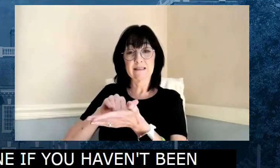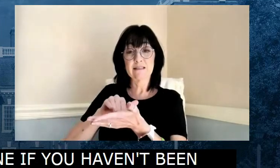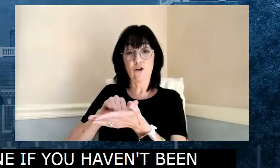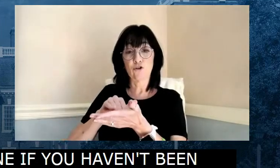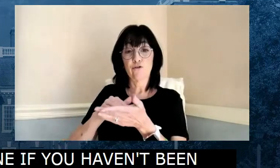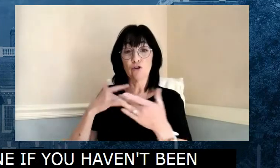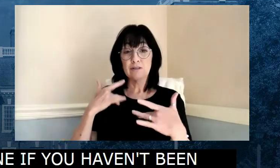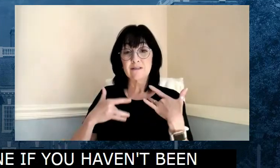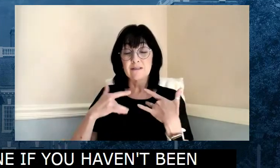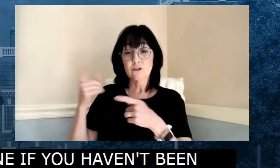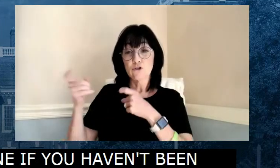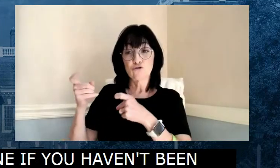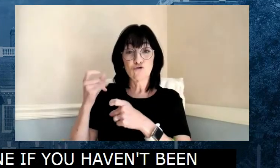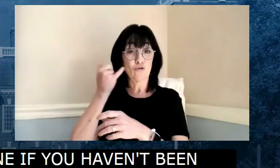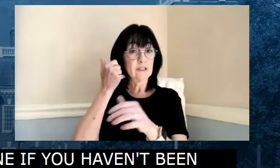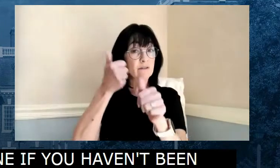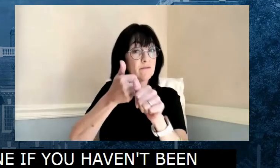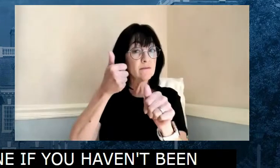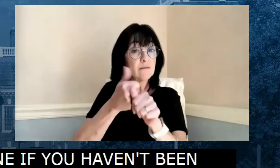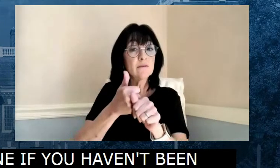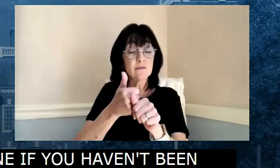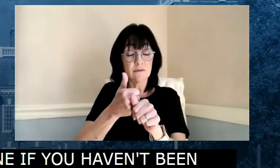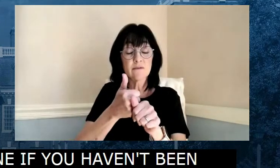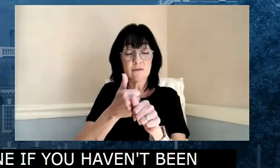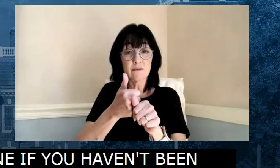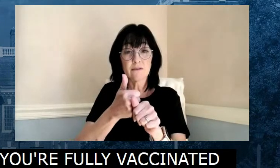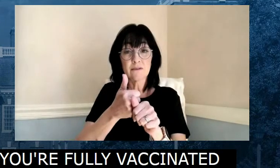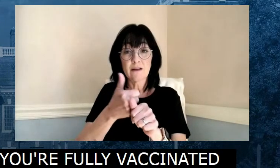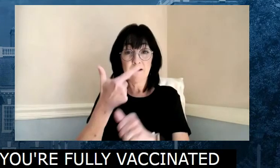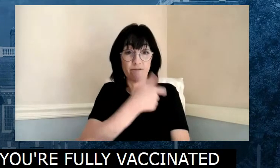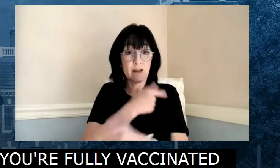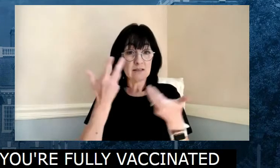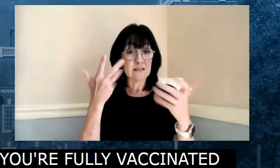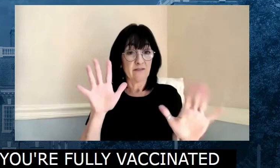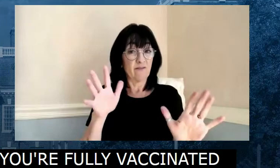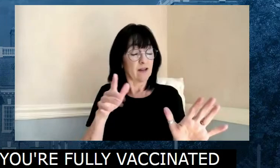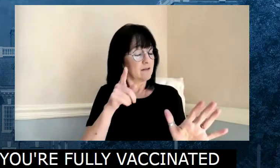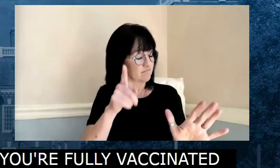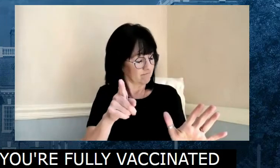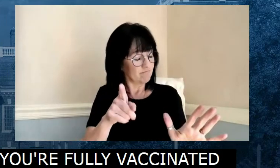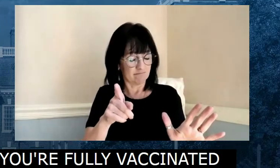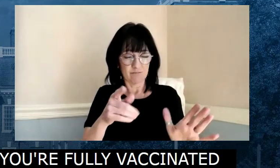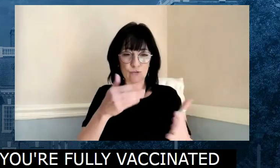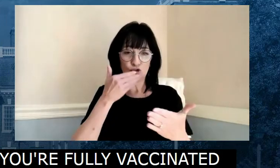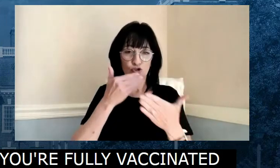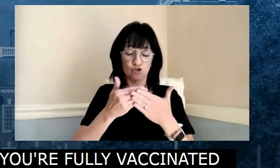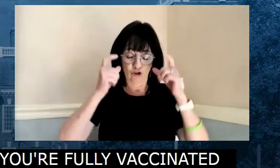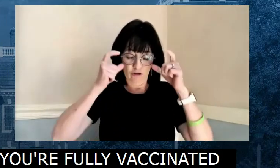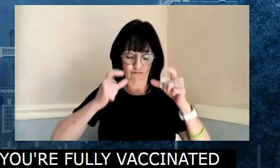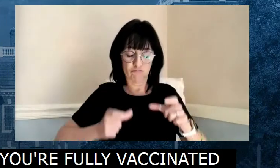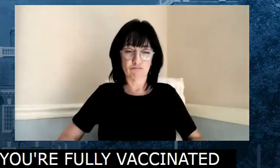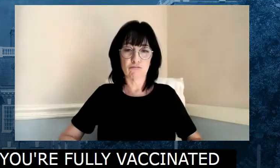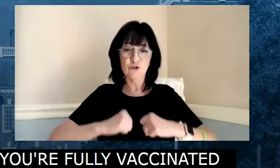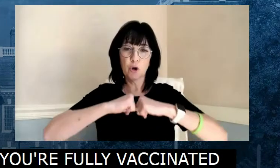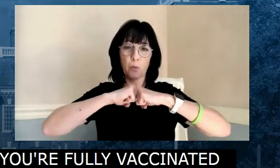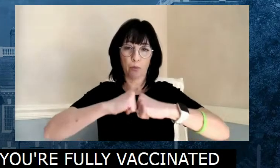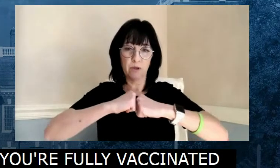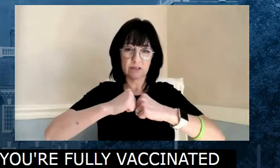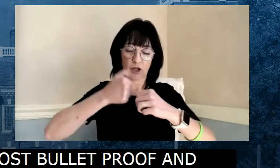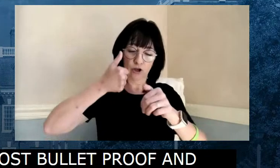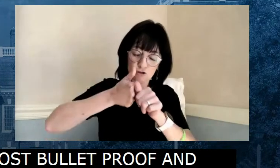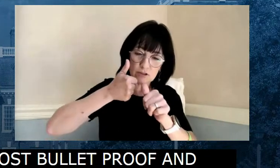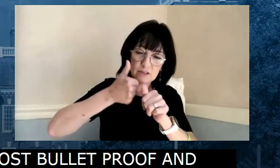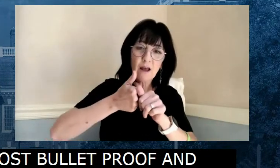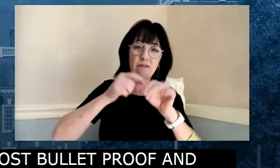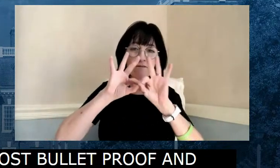vaccinated, you may not be bulletproof, but you're almost bulletproof, and you'll protect yourselves, your family members,